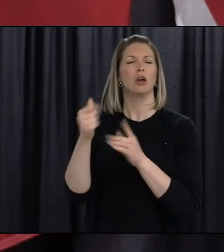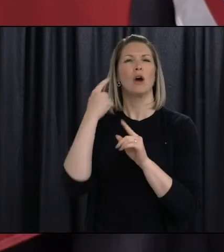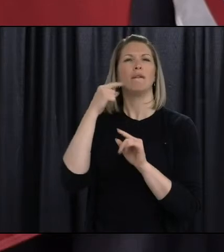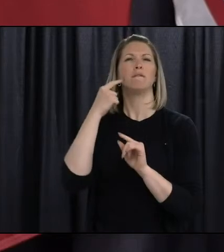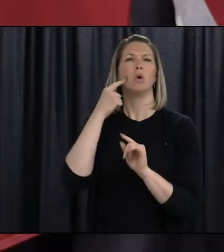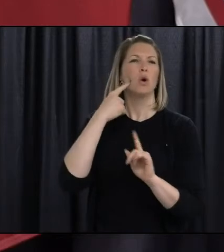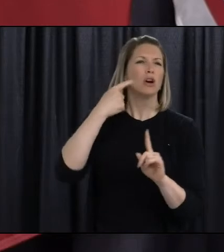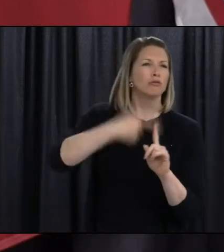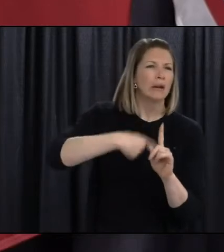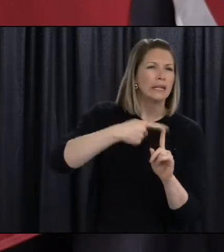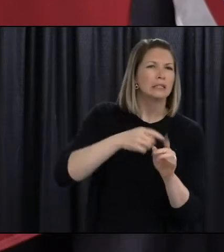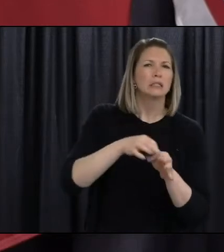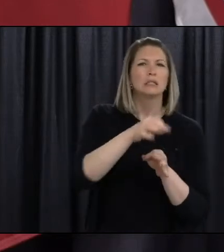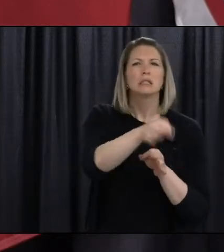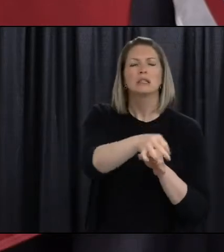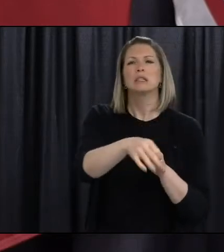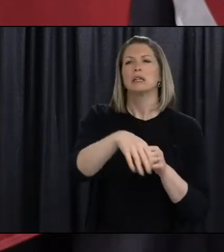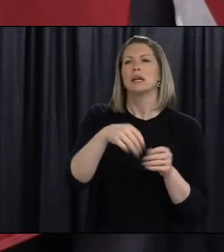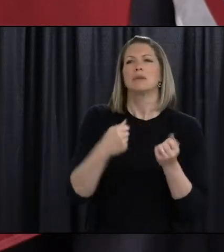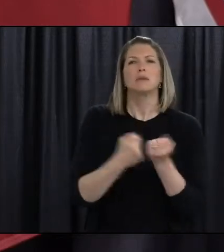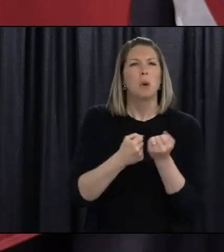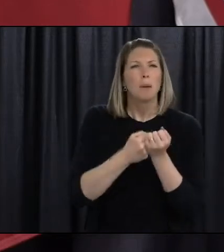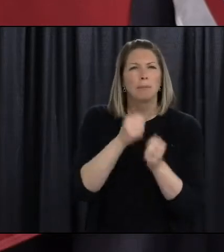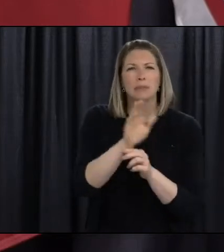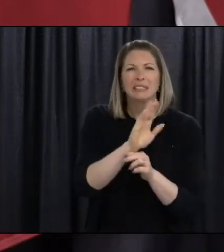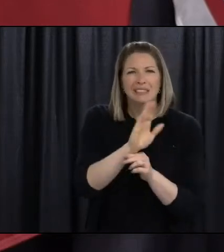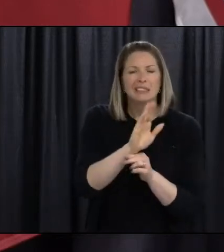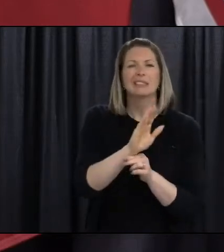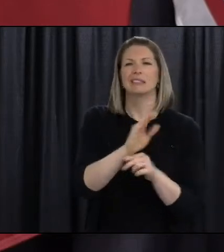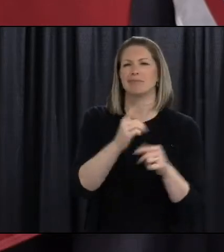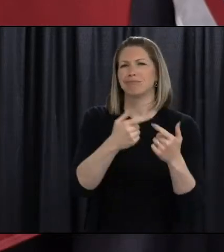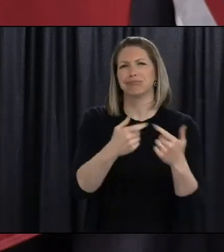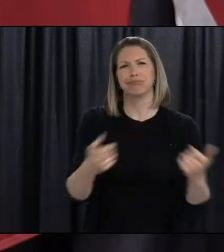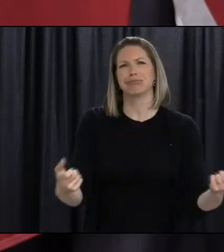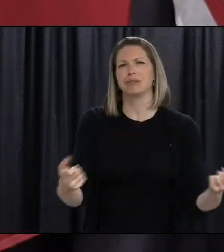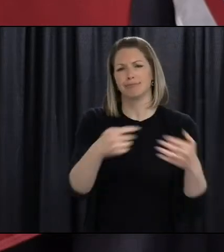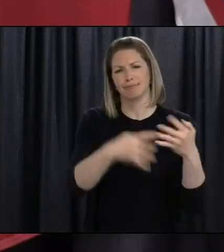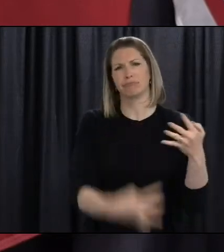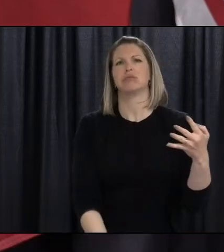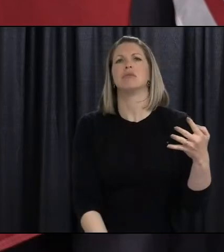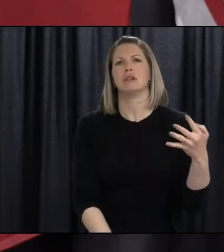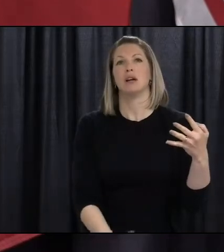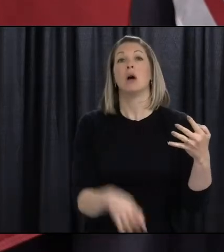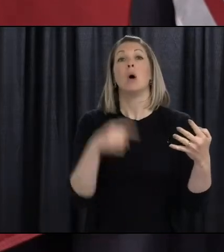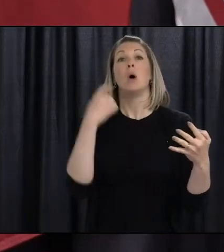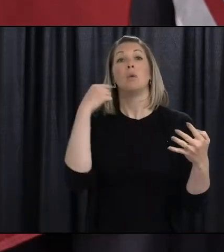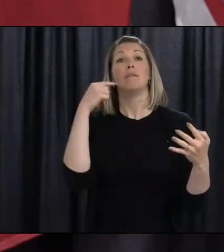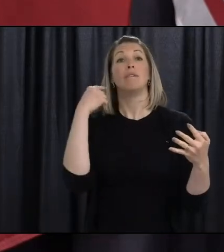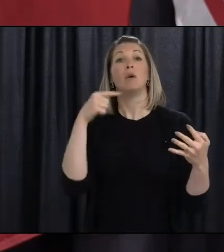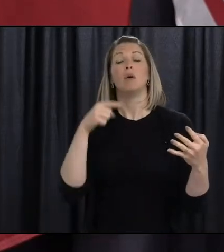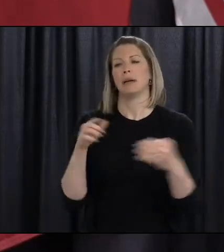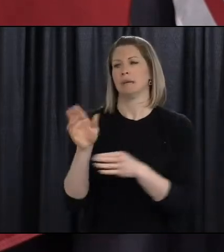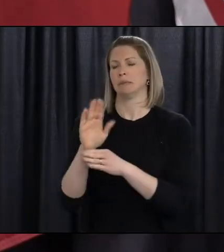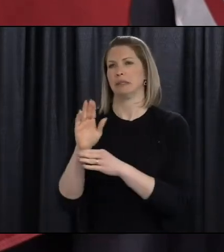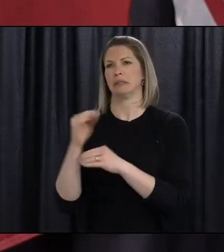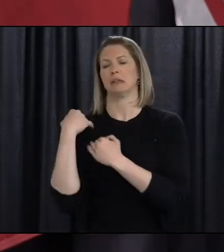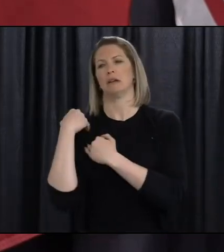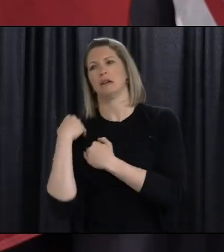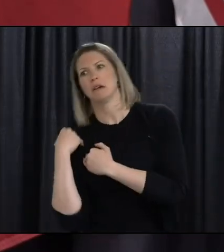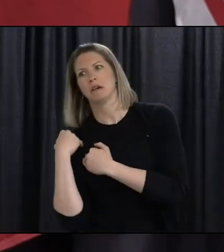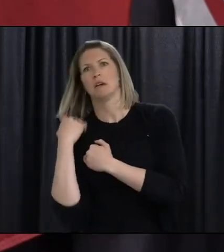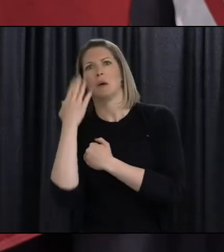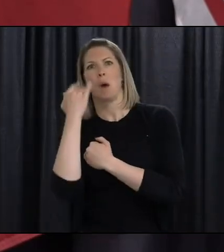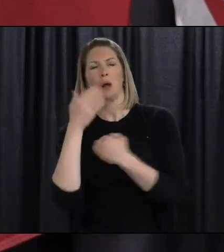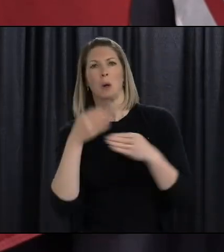up to $6 million. The steps will reduce the regulatory burden that business often have to